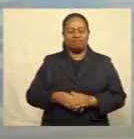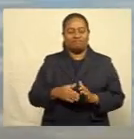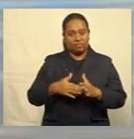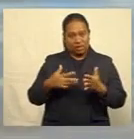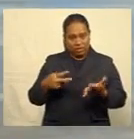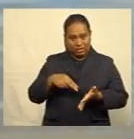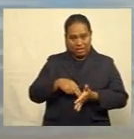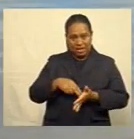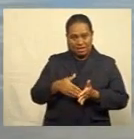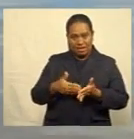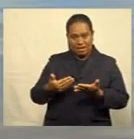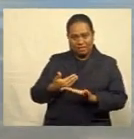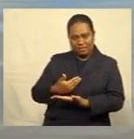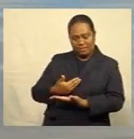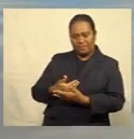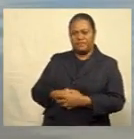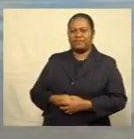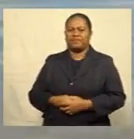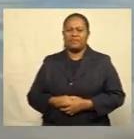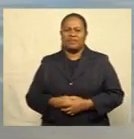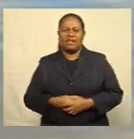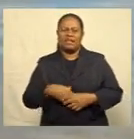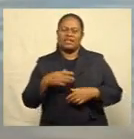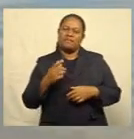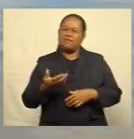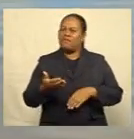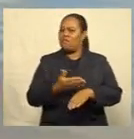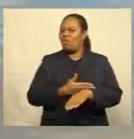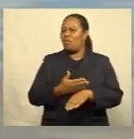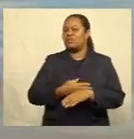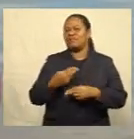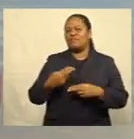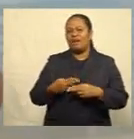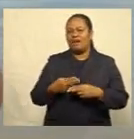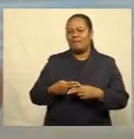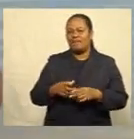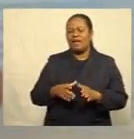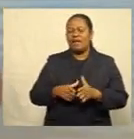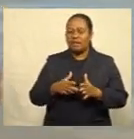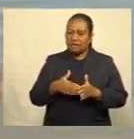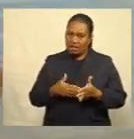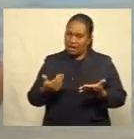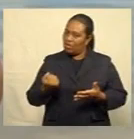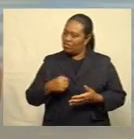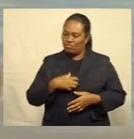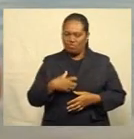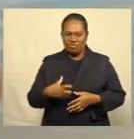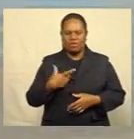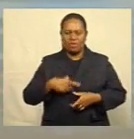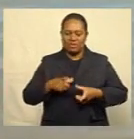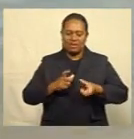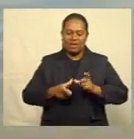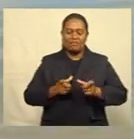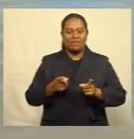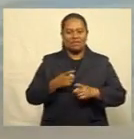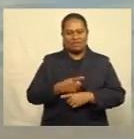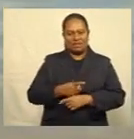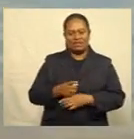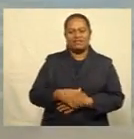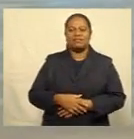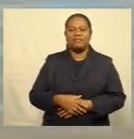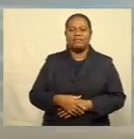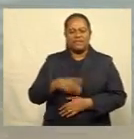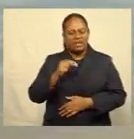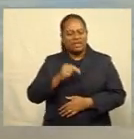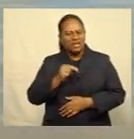standing used to be a livestock farm, but this is now no more due to climate change. The Liberata says this needs to